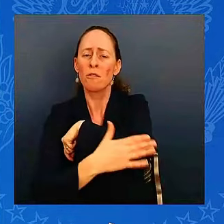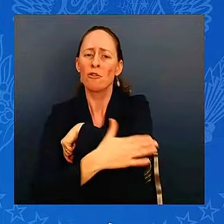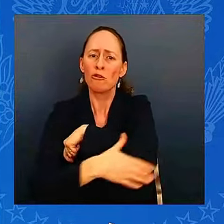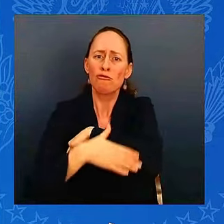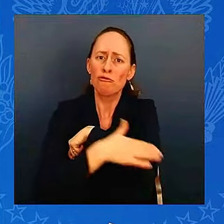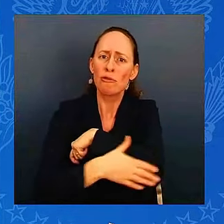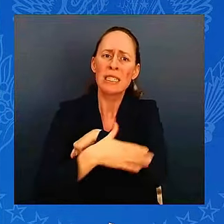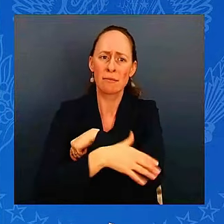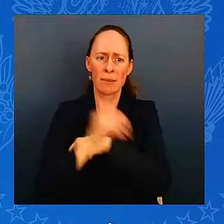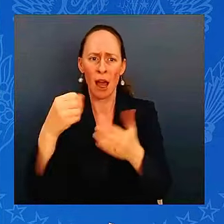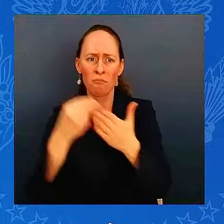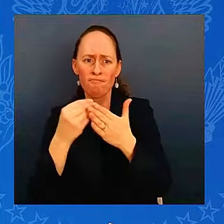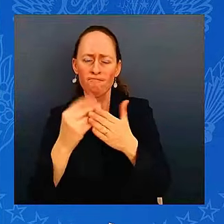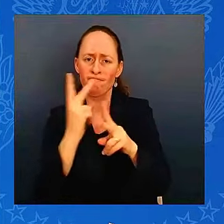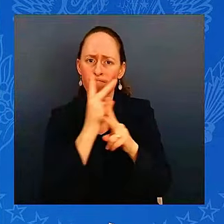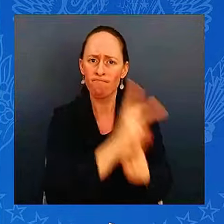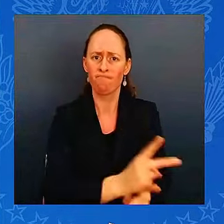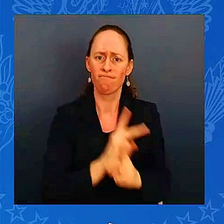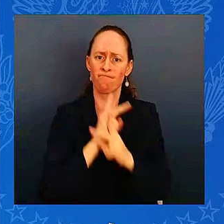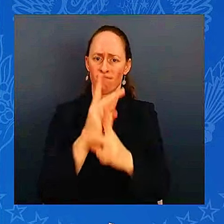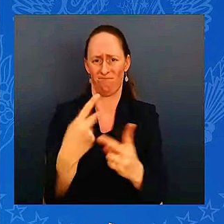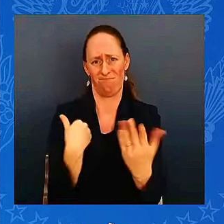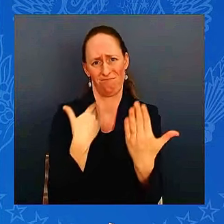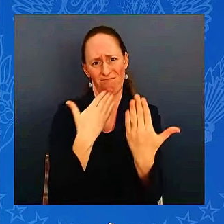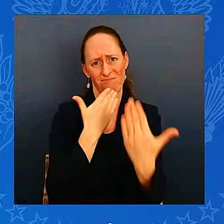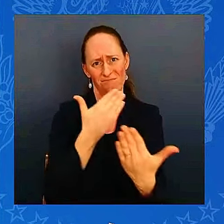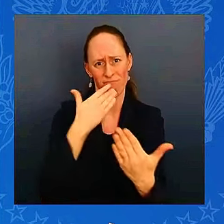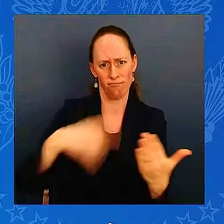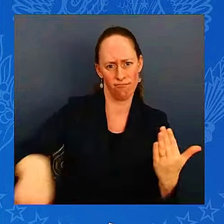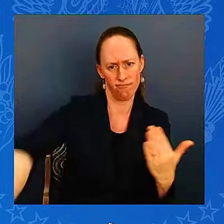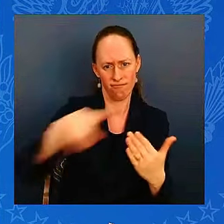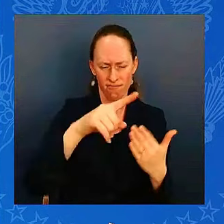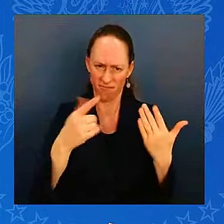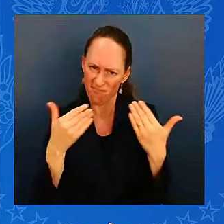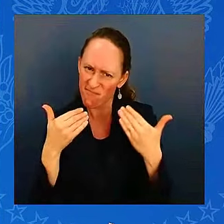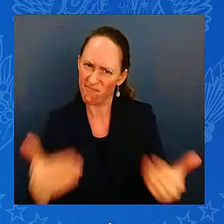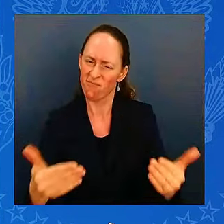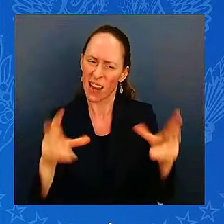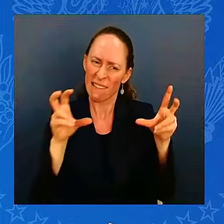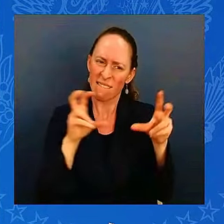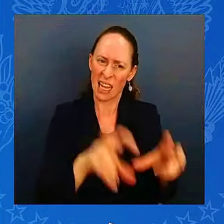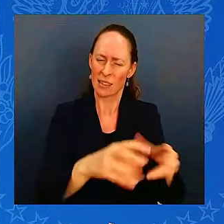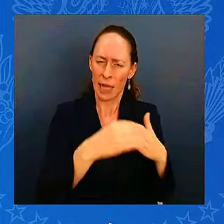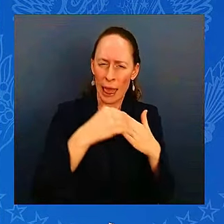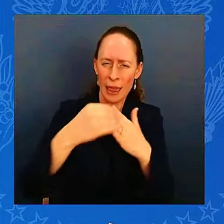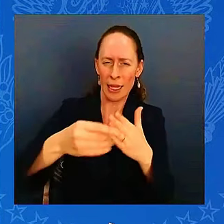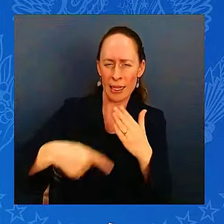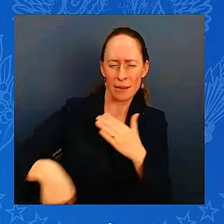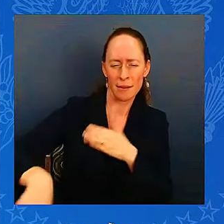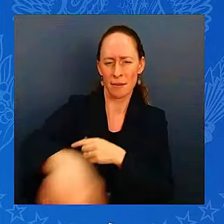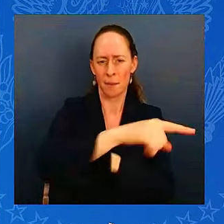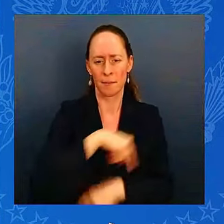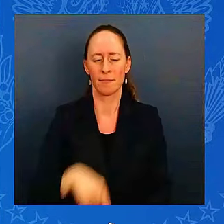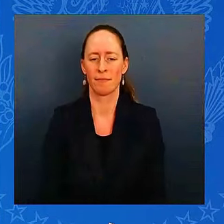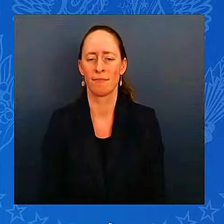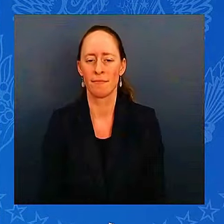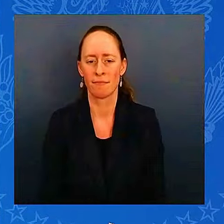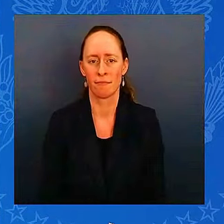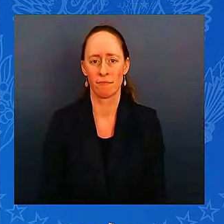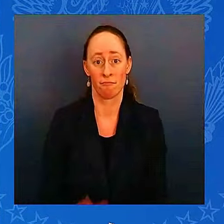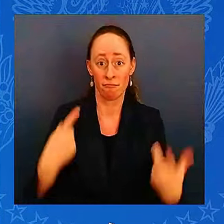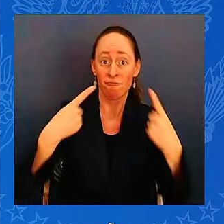for leading the way, and I mean that. All this historic climate change is in stark contrast to my predecessor. He says